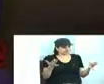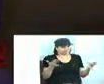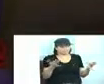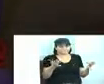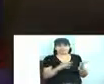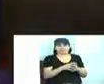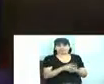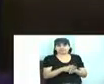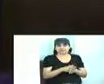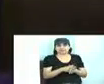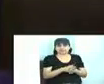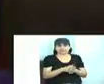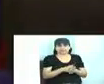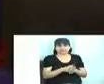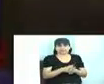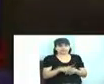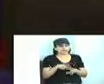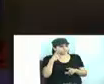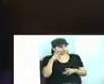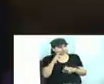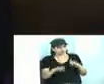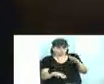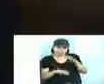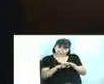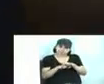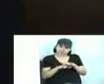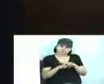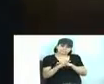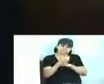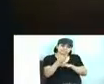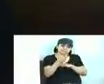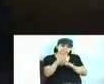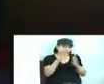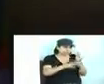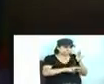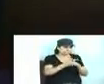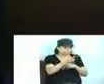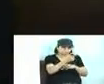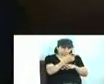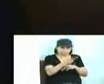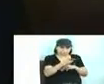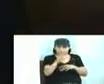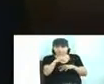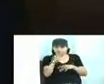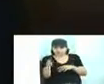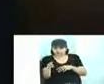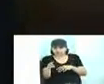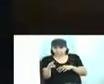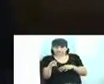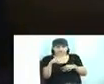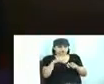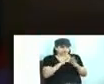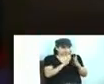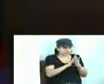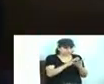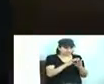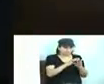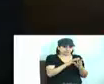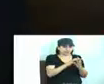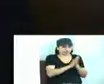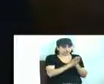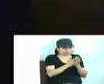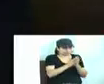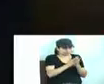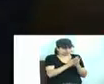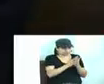You know, in order to get up to like chapter 21 or chapter 22 in the book of Revelations, there's like another 20 chapters